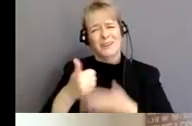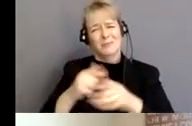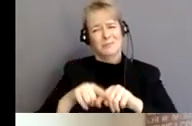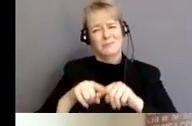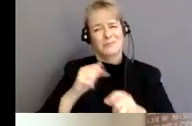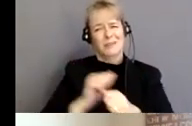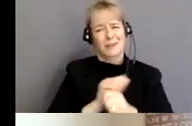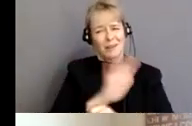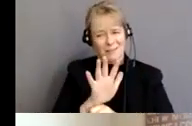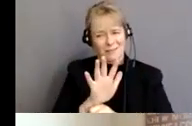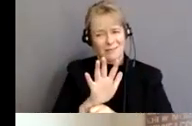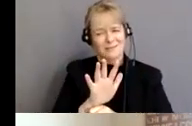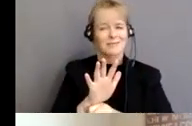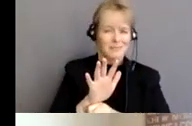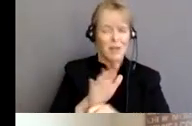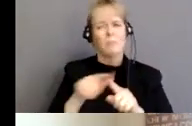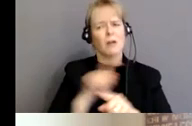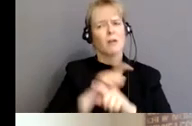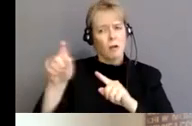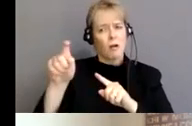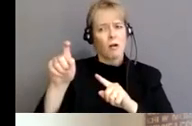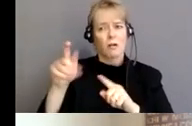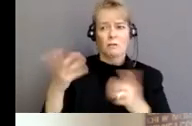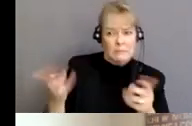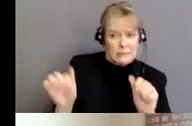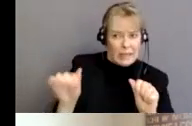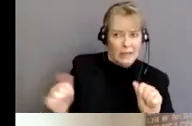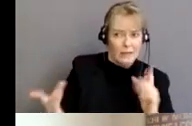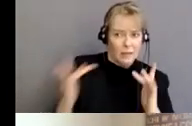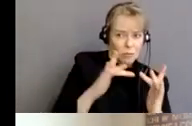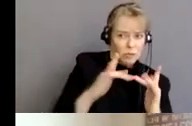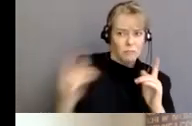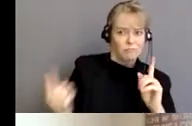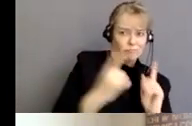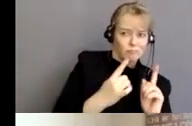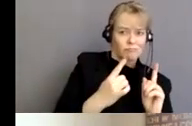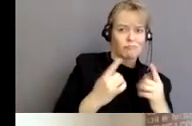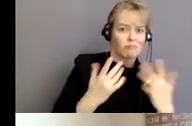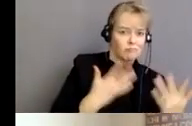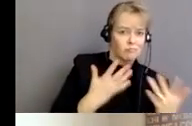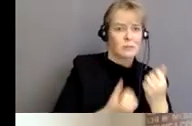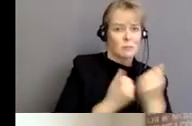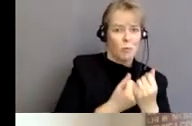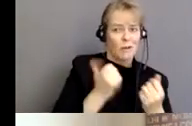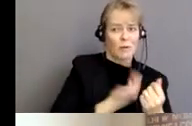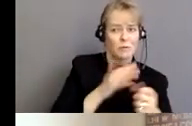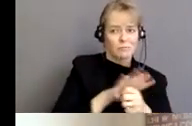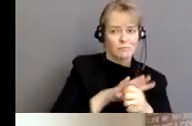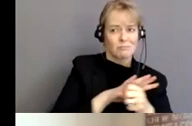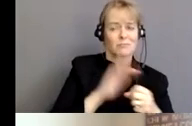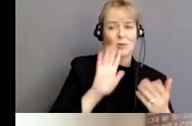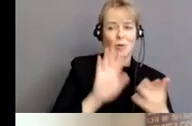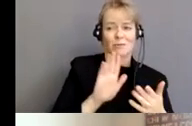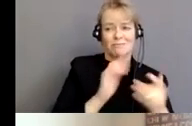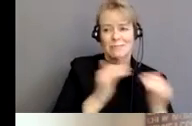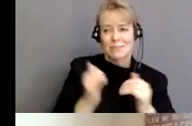encourage you just to call to find out what their capacity is in terms of doing that outreach in community to support individuals. If you're looking